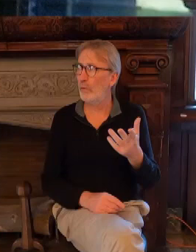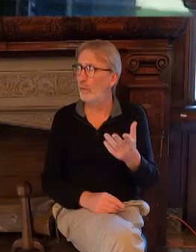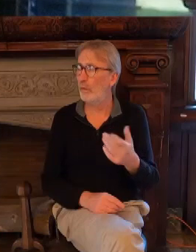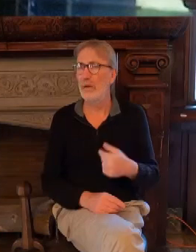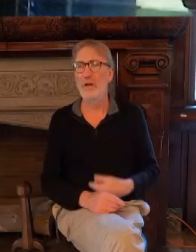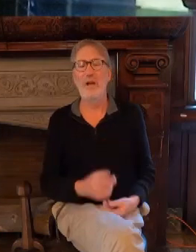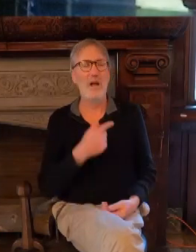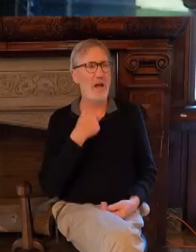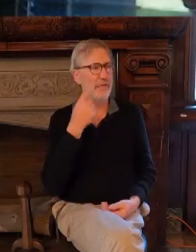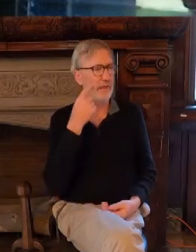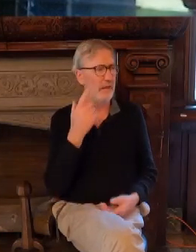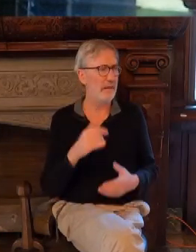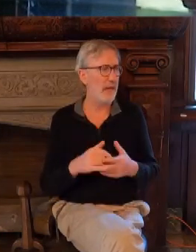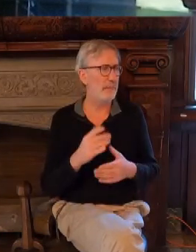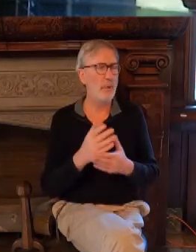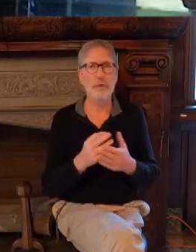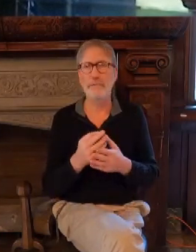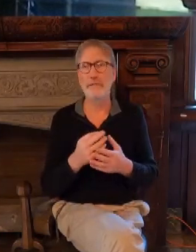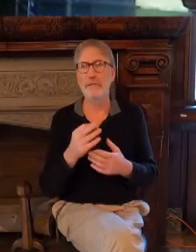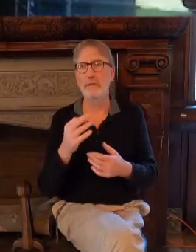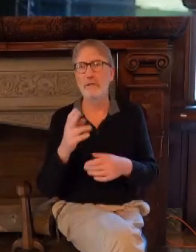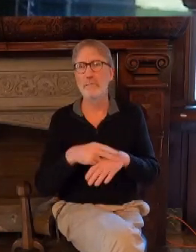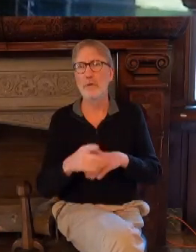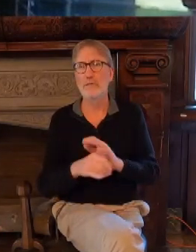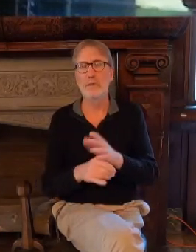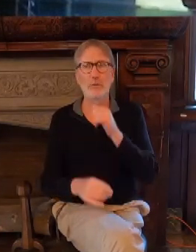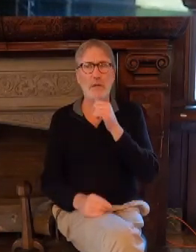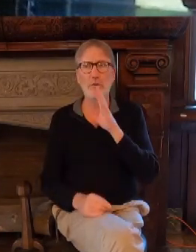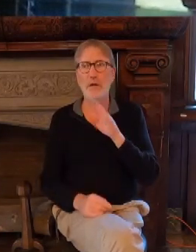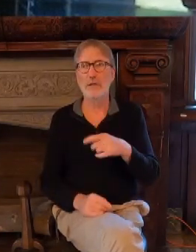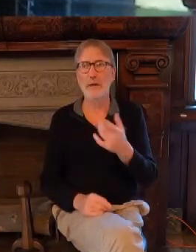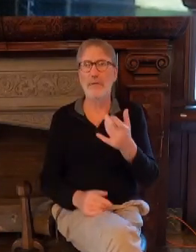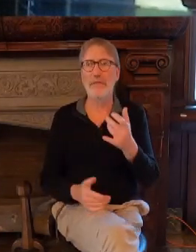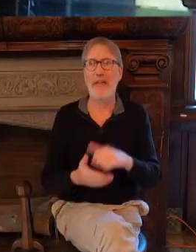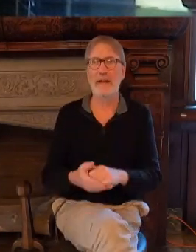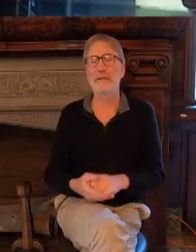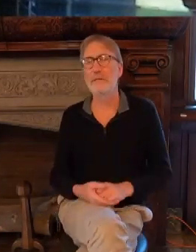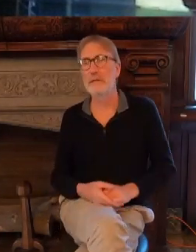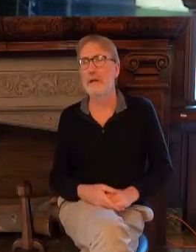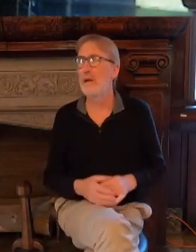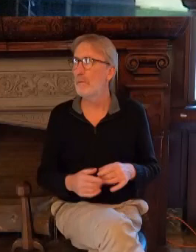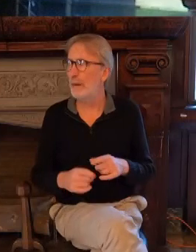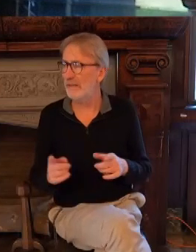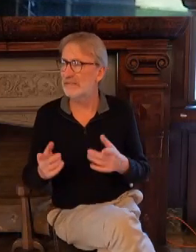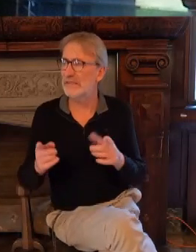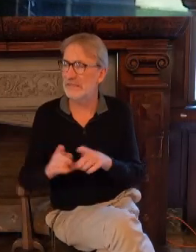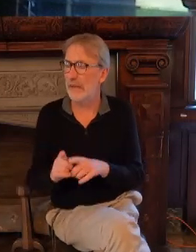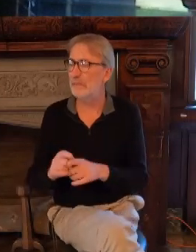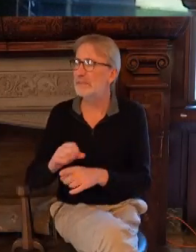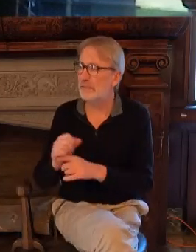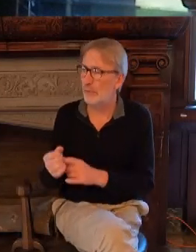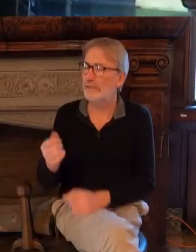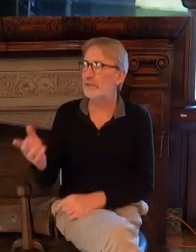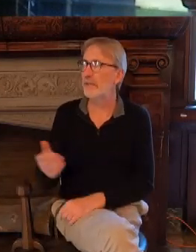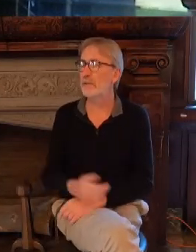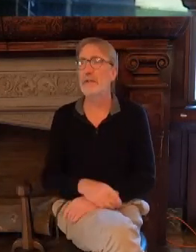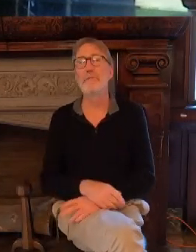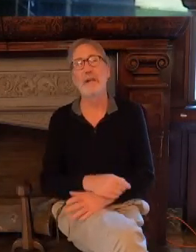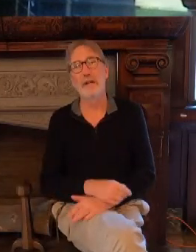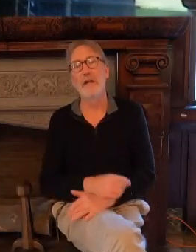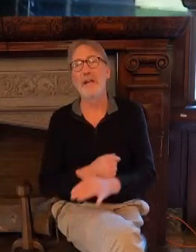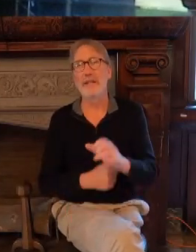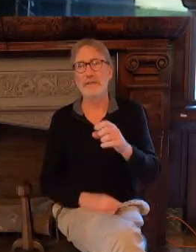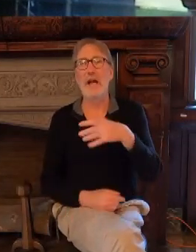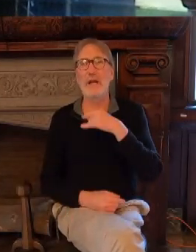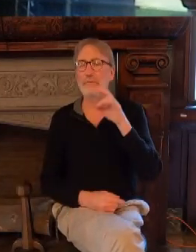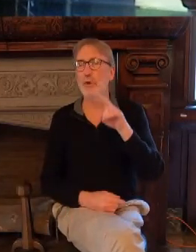I think that part of the project is not, we're not talking about that section right now, I think. It's the same situation there. It is a simple, we'll have to